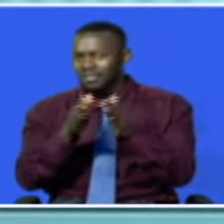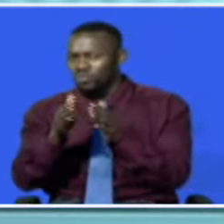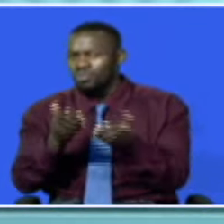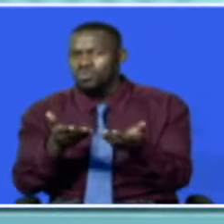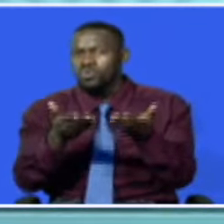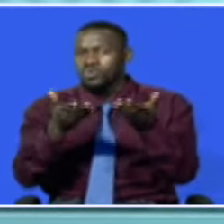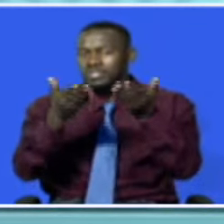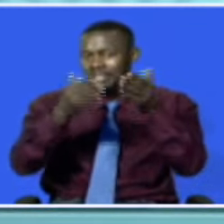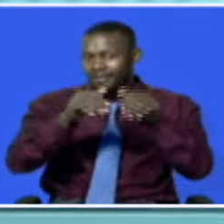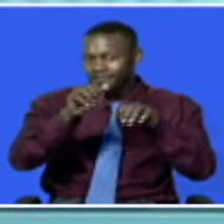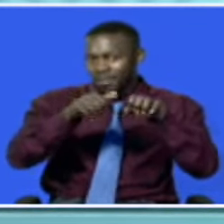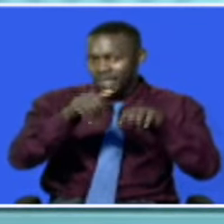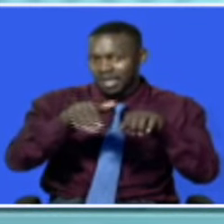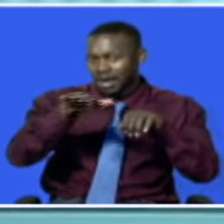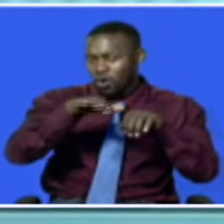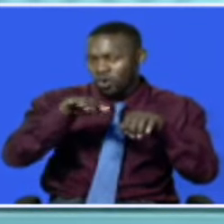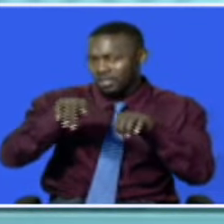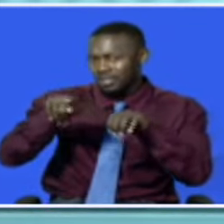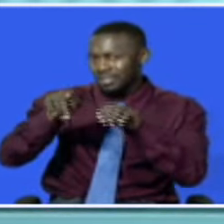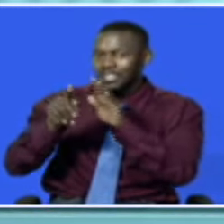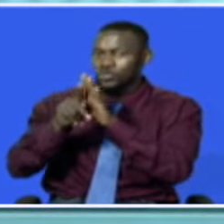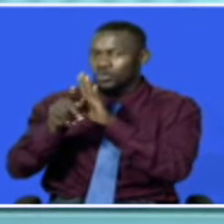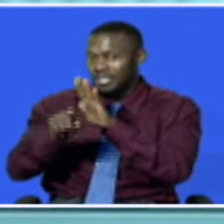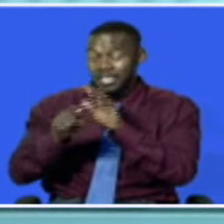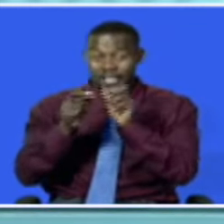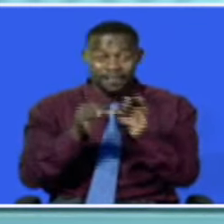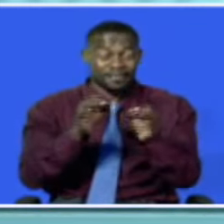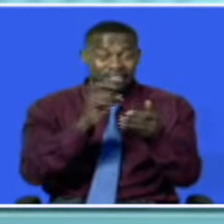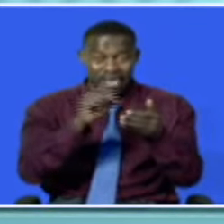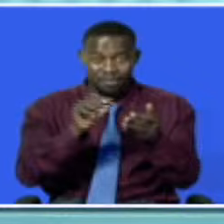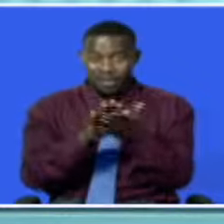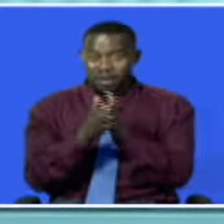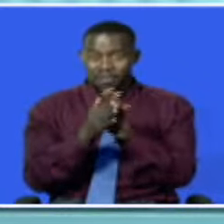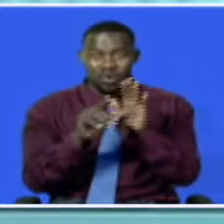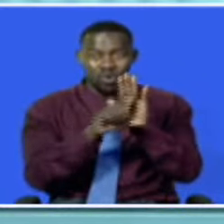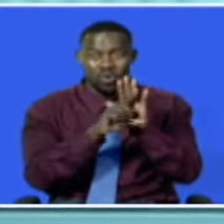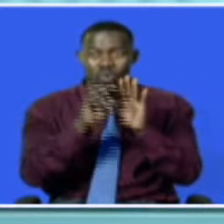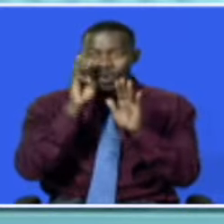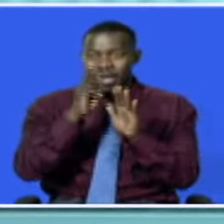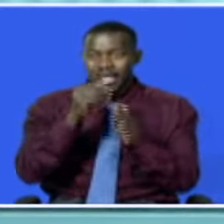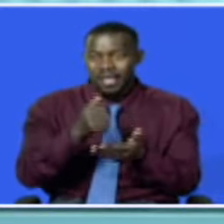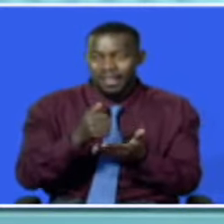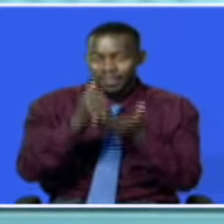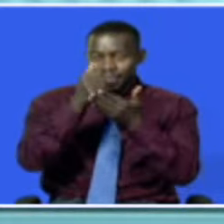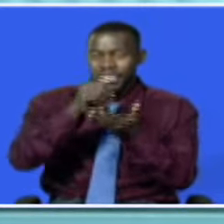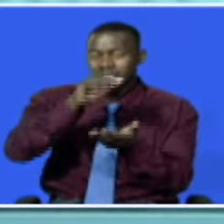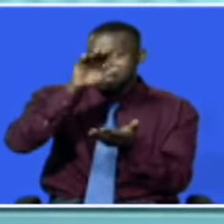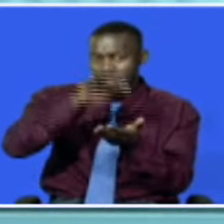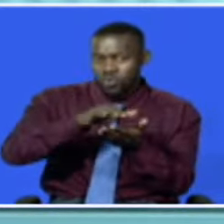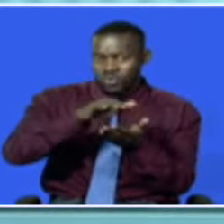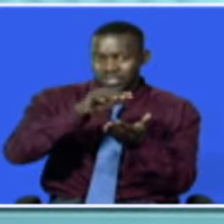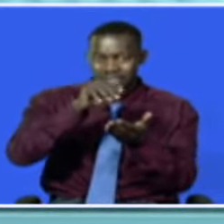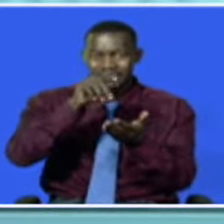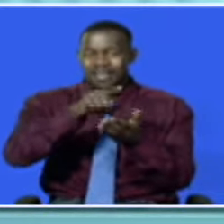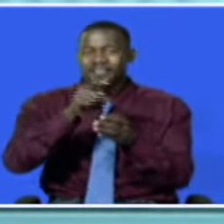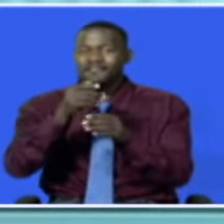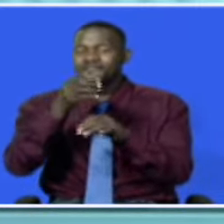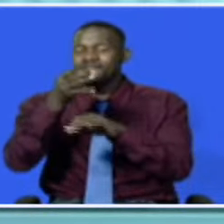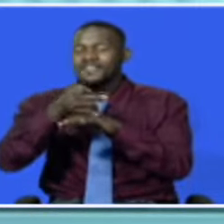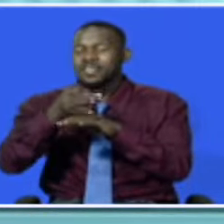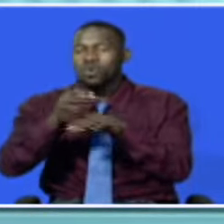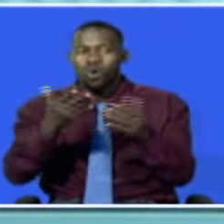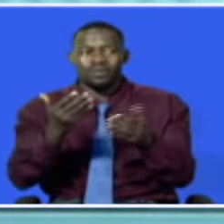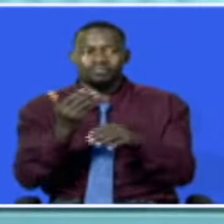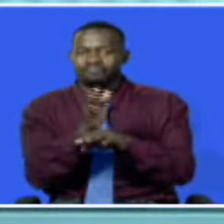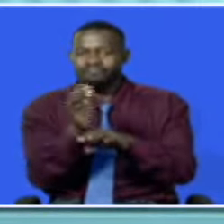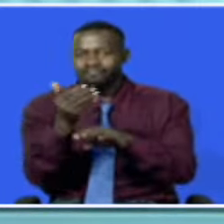Kitui and other areas. He says that the bill, if signed into law, will help reduce the influence of brokers who have been major